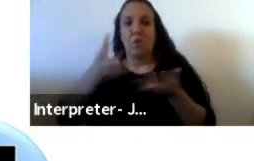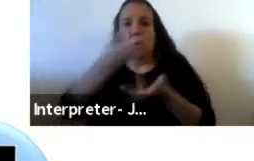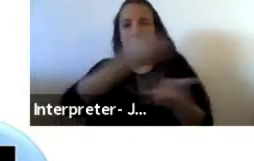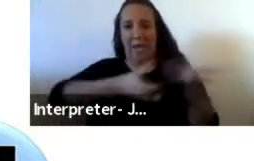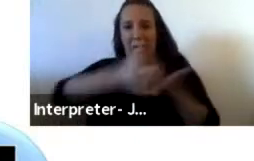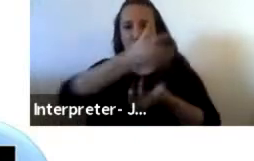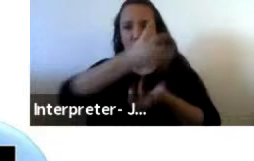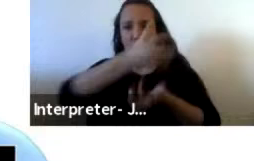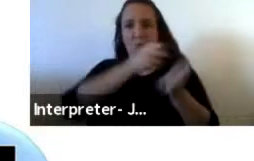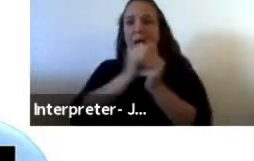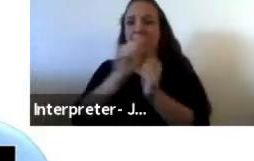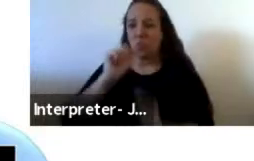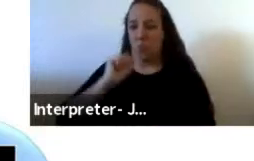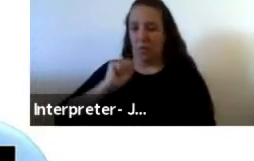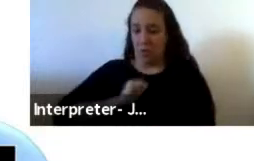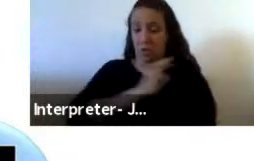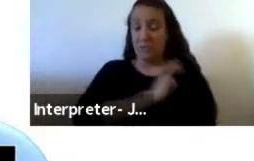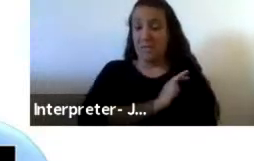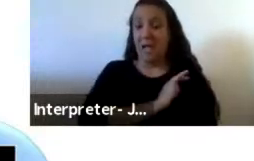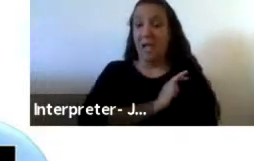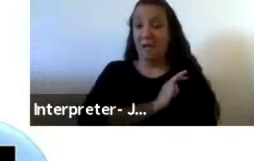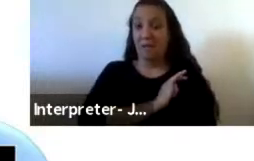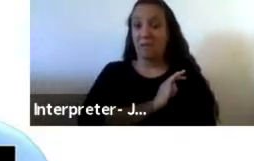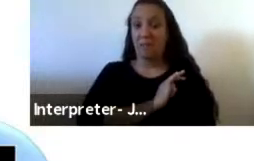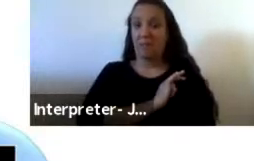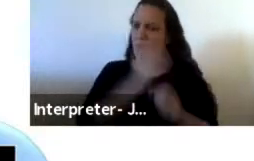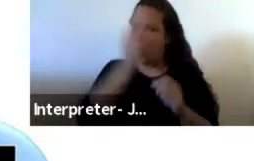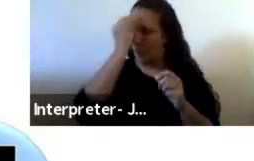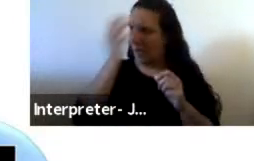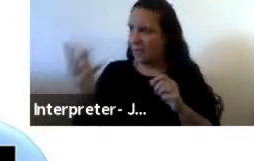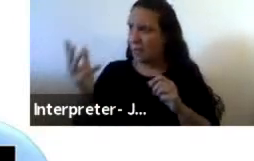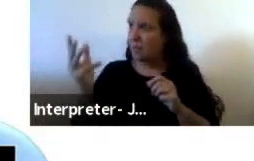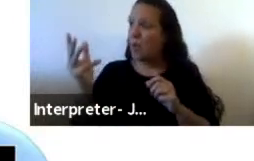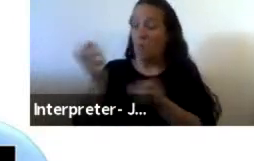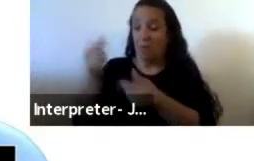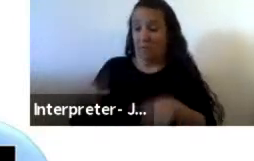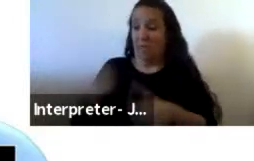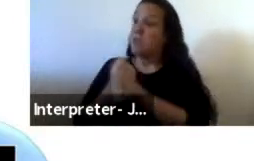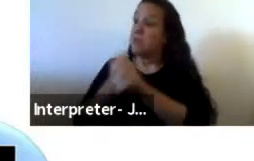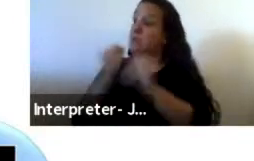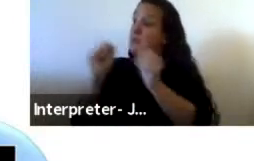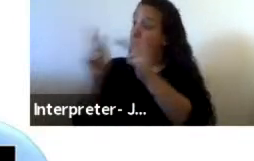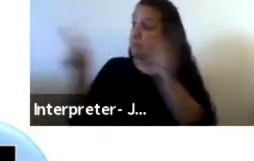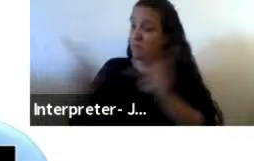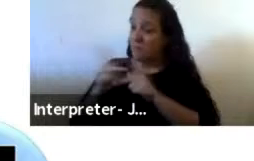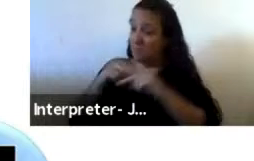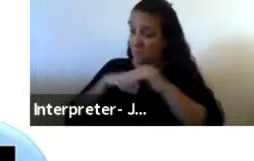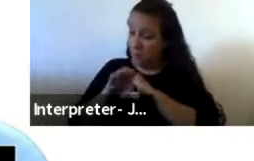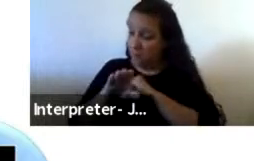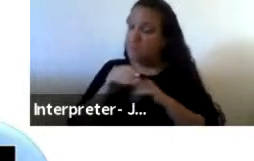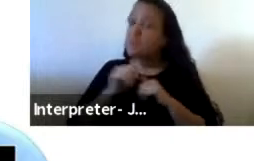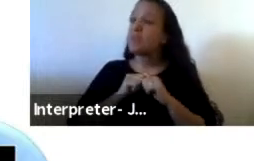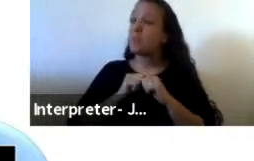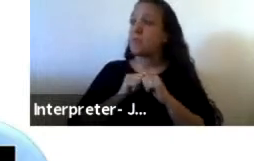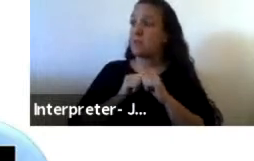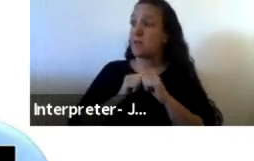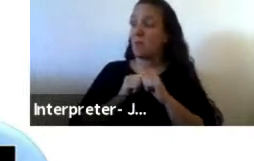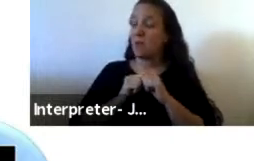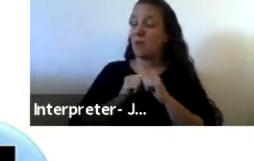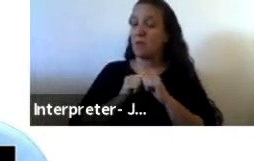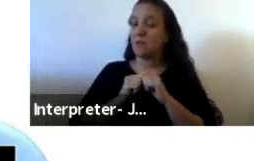your staff and let them know that it's a safe place for them to come in, inform them of what it is. I know that what